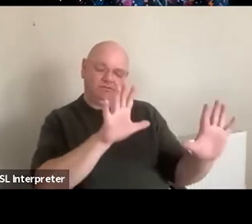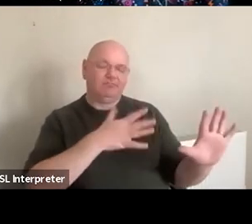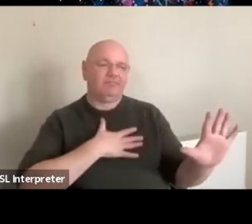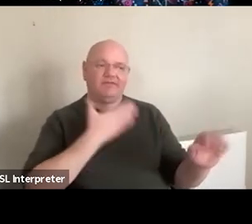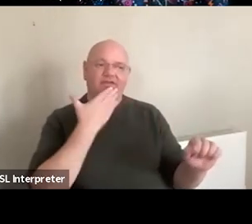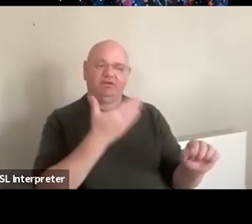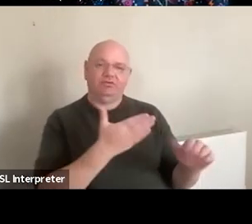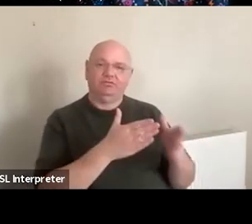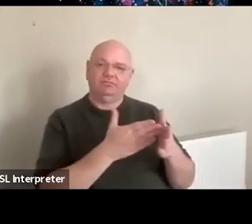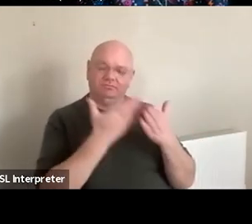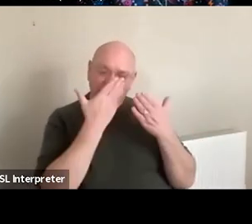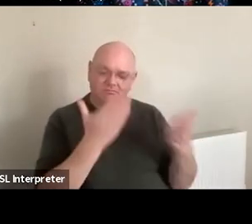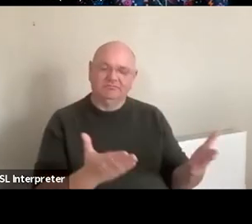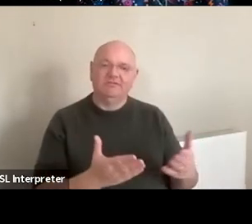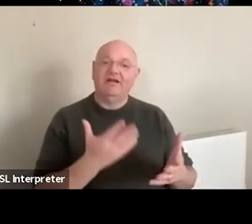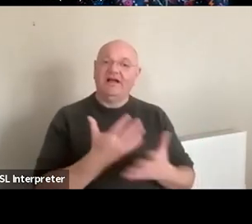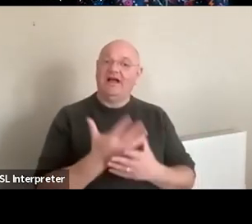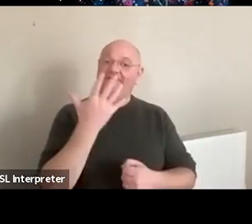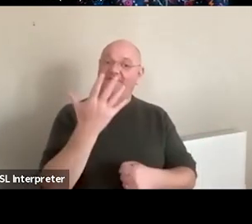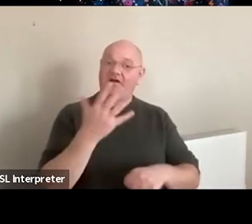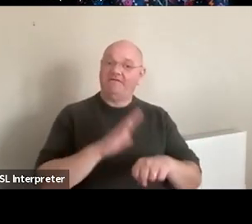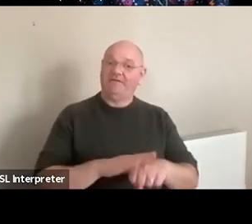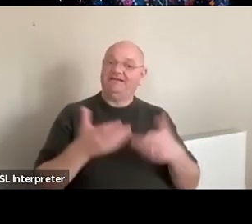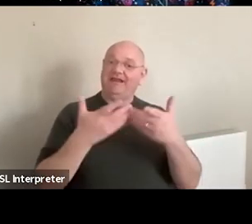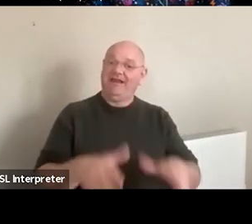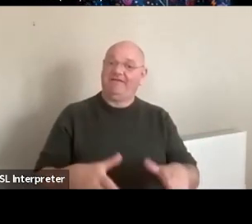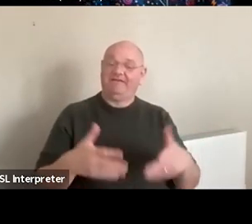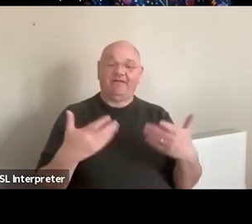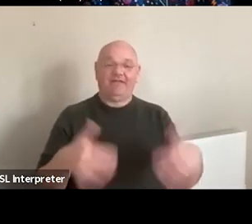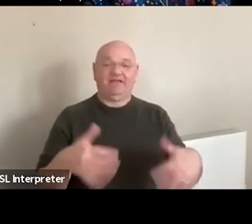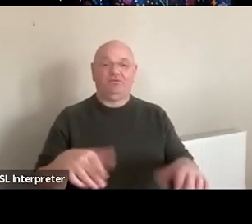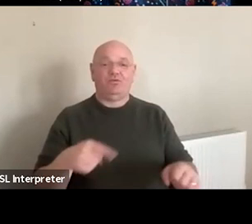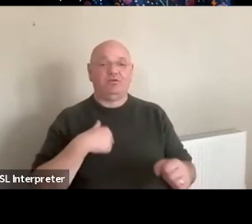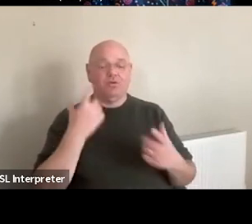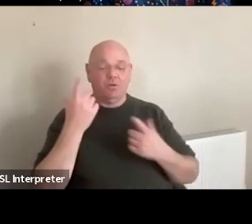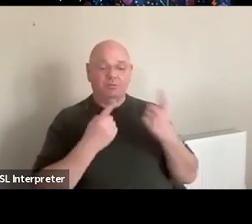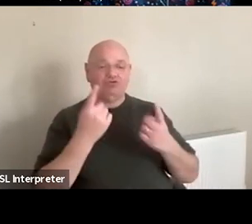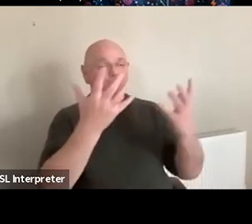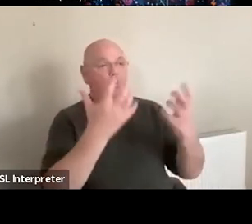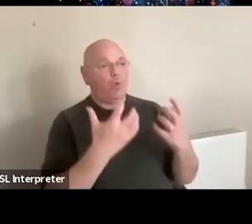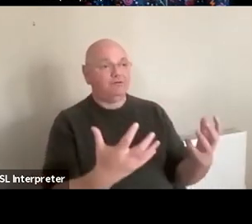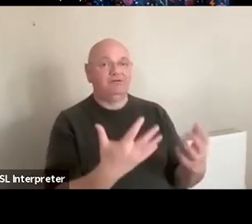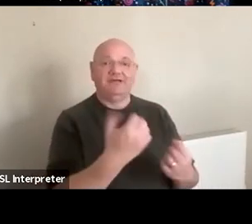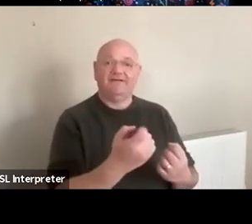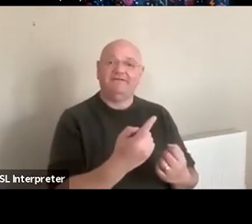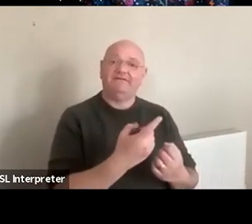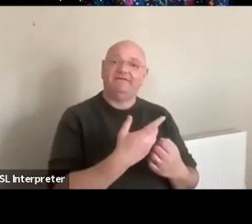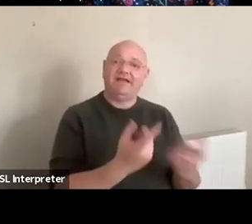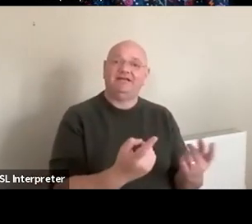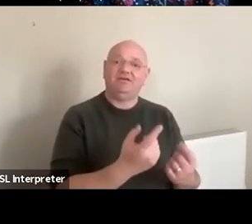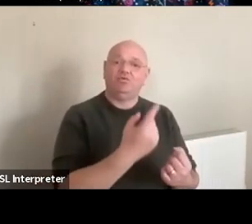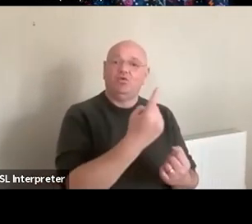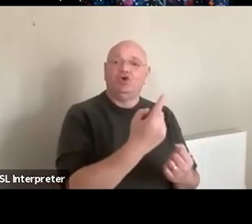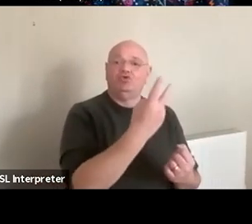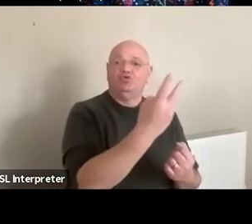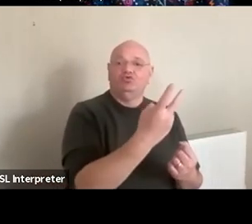So we literally have 5 minutes left. I'm wondering if anyone has any quick one or two liners that they would like to leave